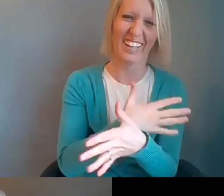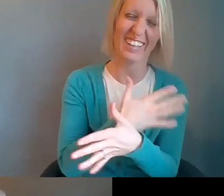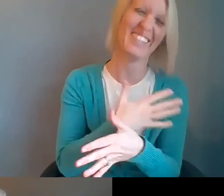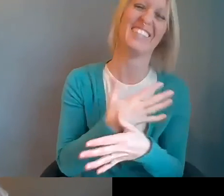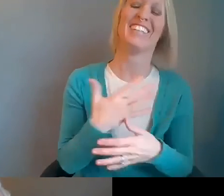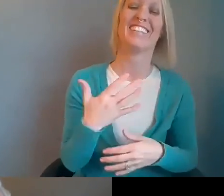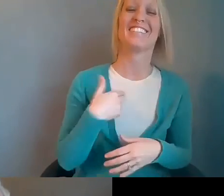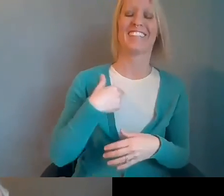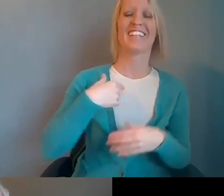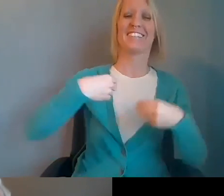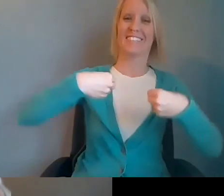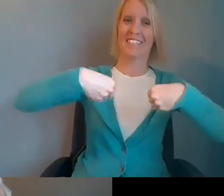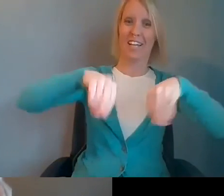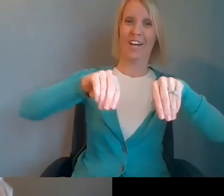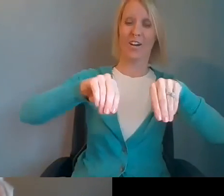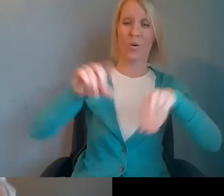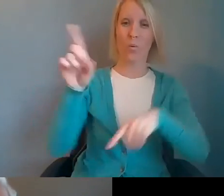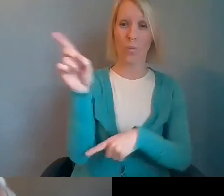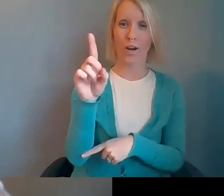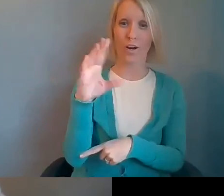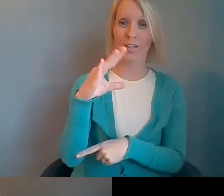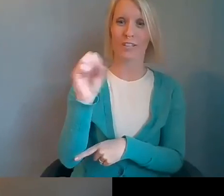CSU campus too.